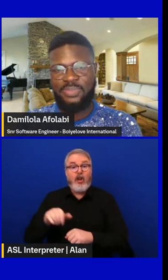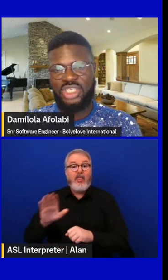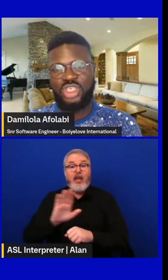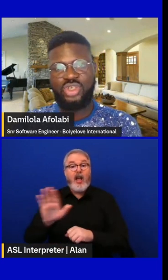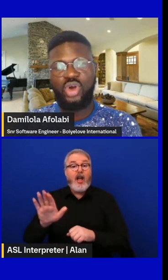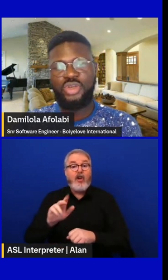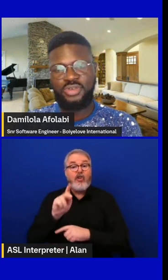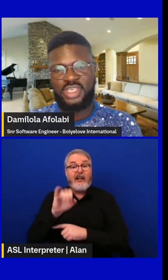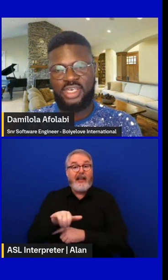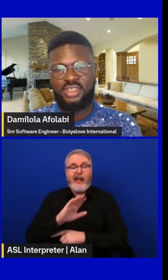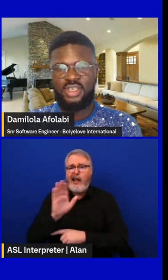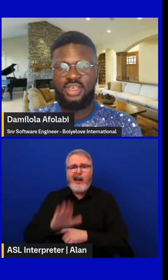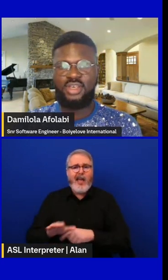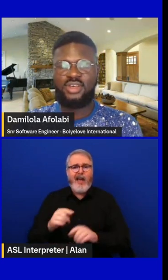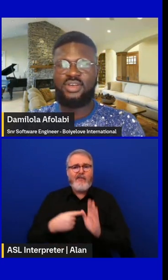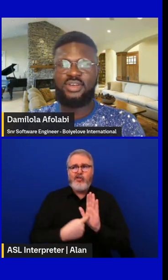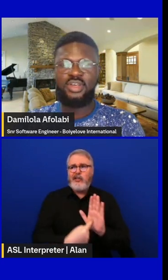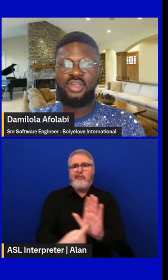exposed to the application or user.